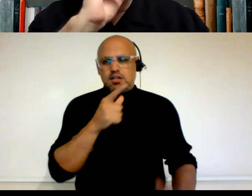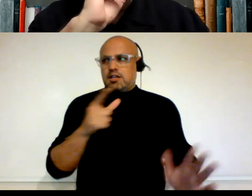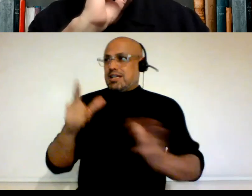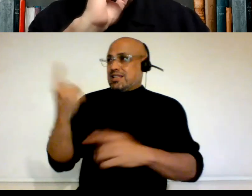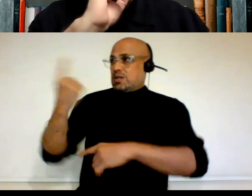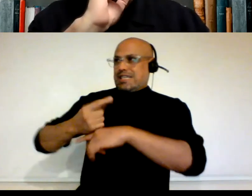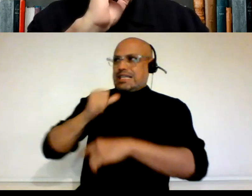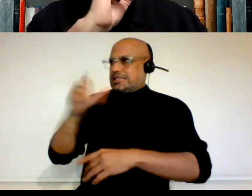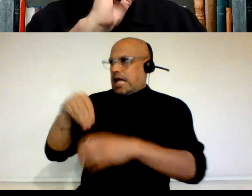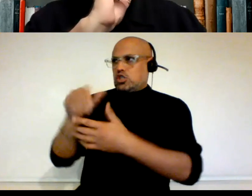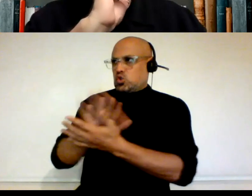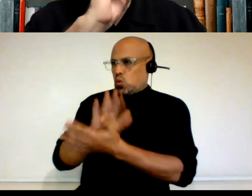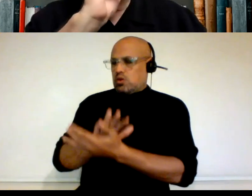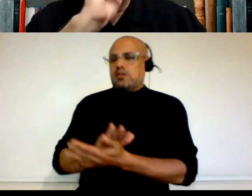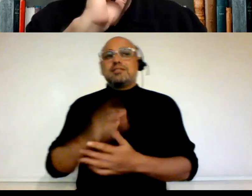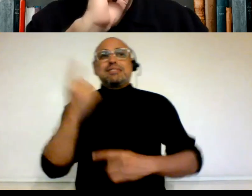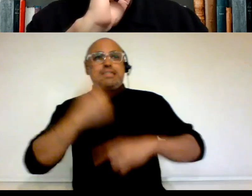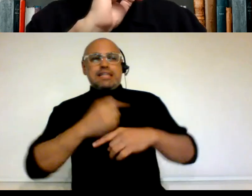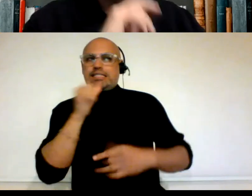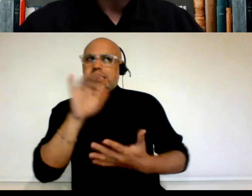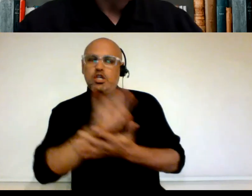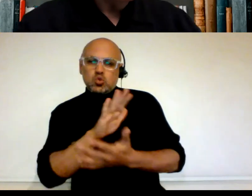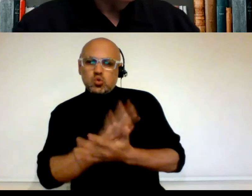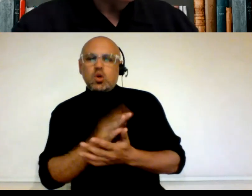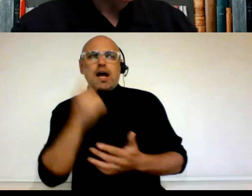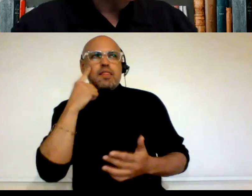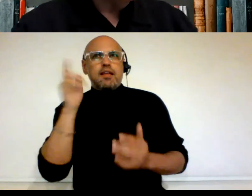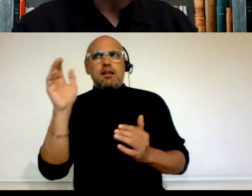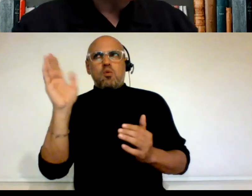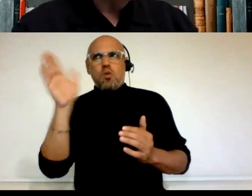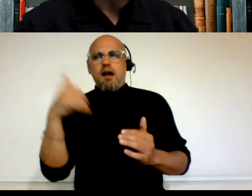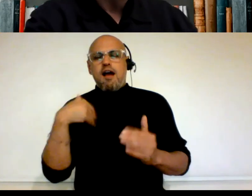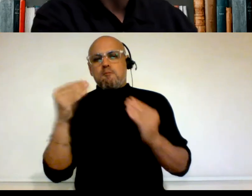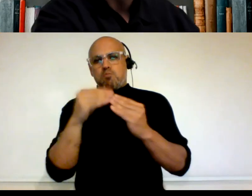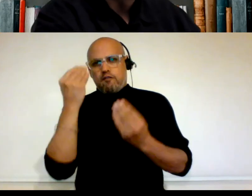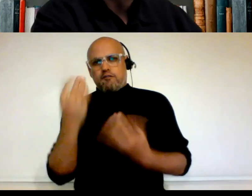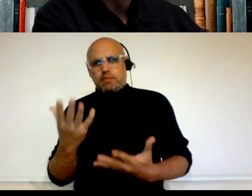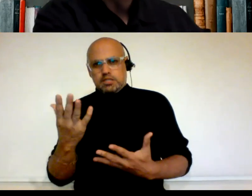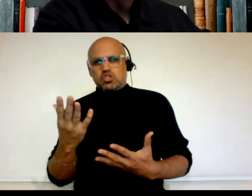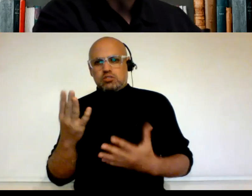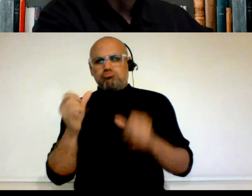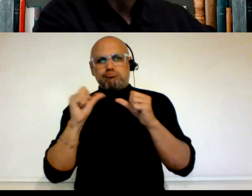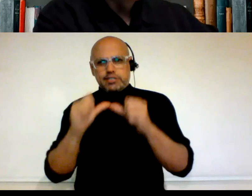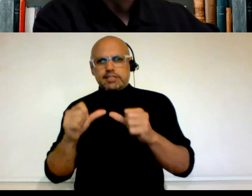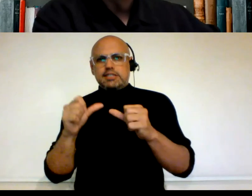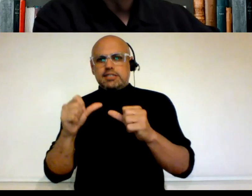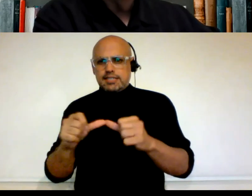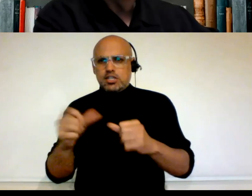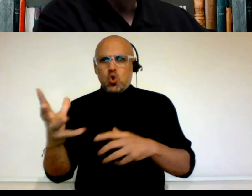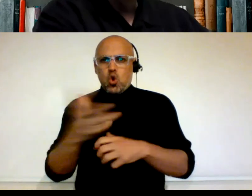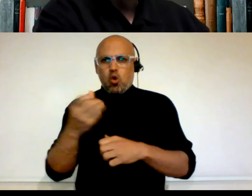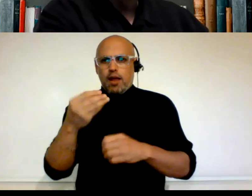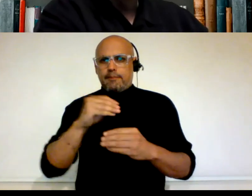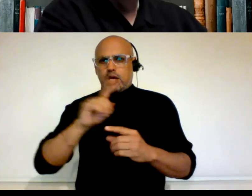was the question. On the days that they're not, I think we'll have more information about that. We will continue with grab and goes, but we'll have